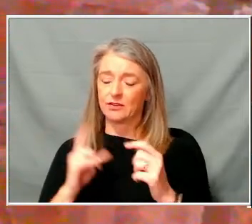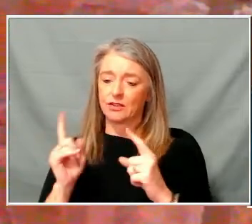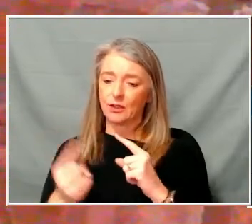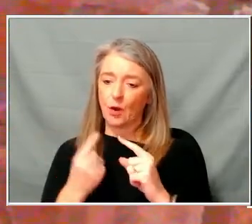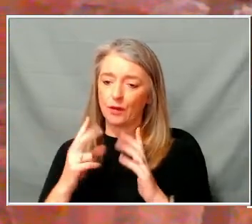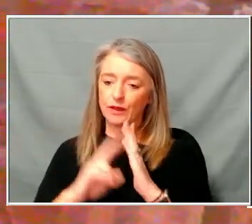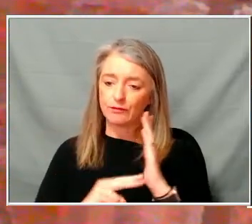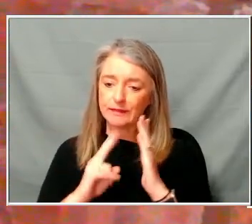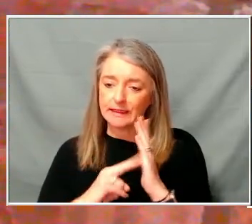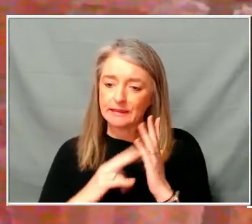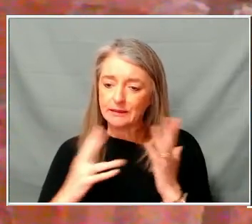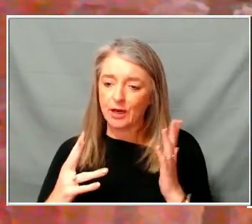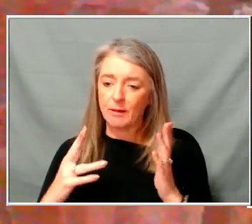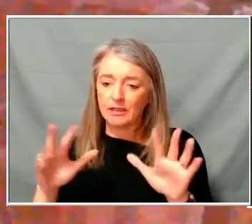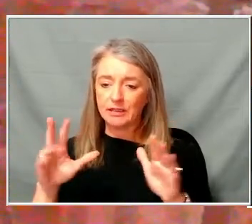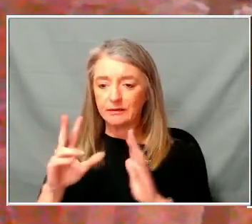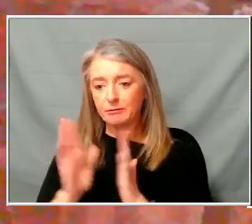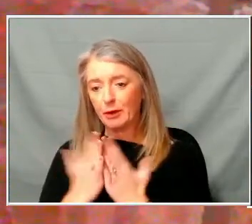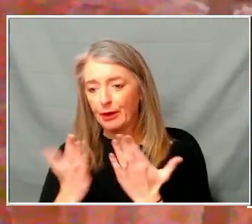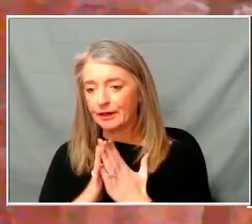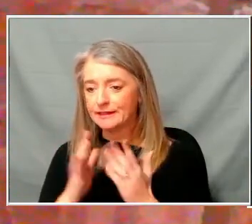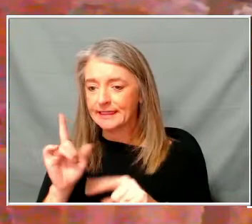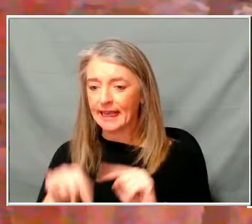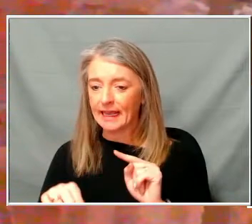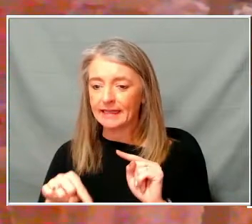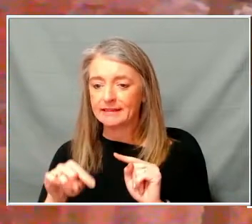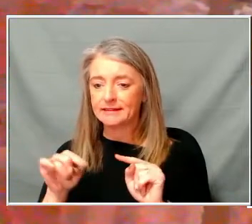books and do so much. And so